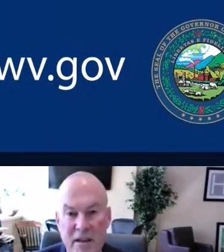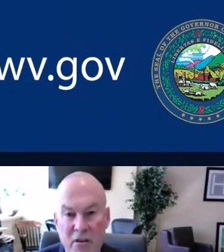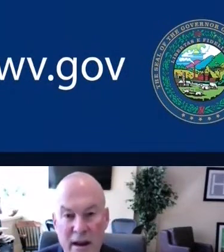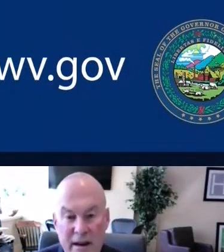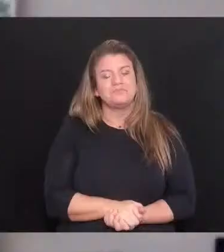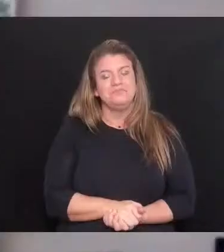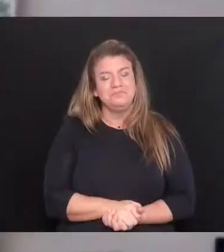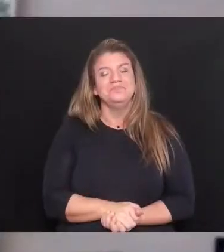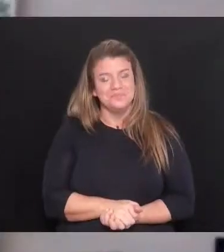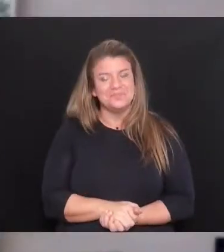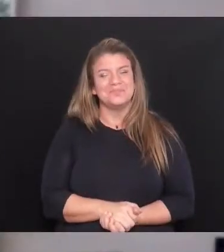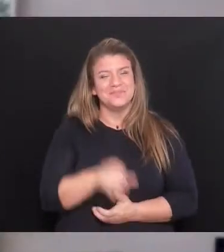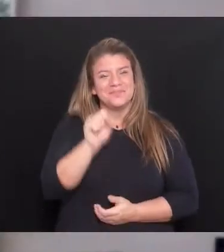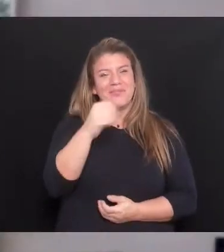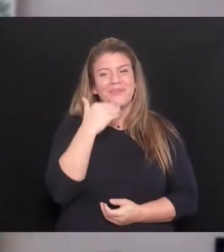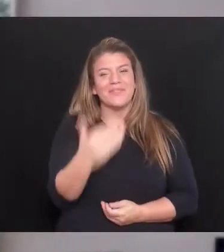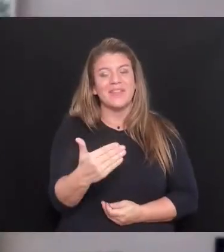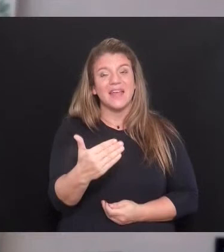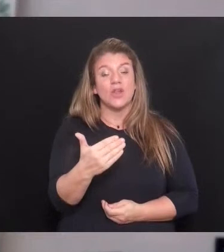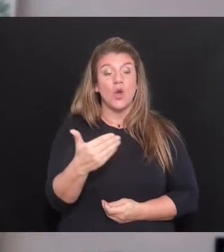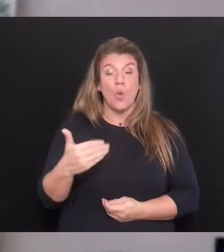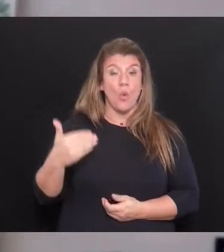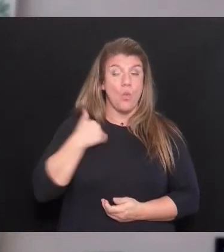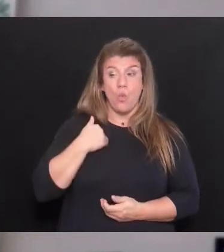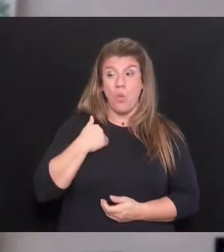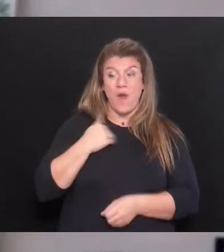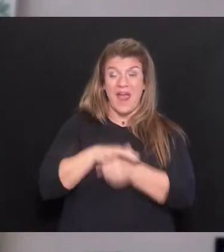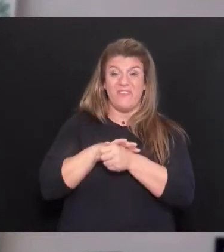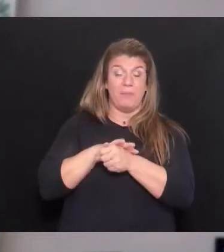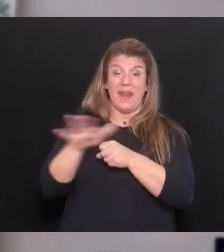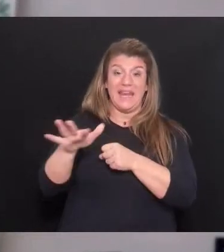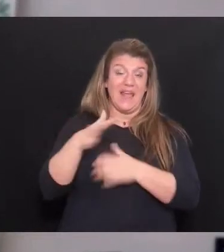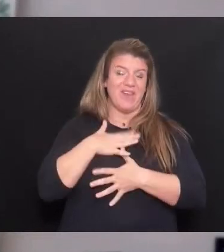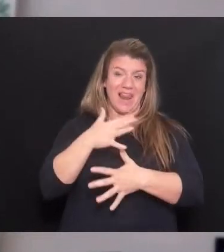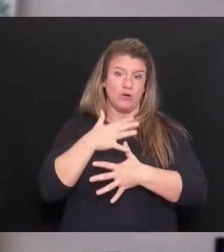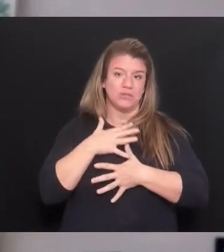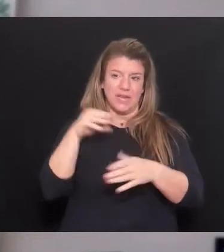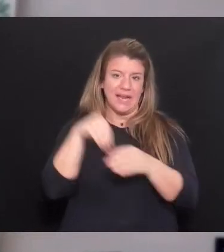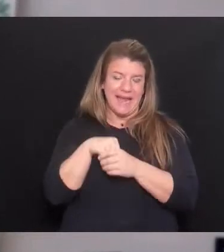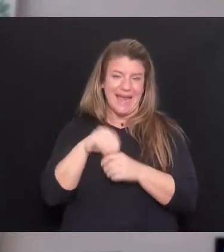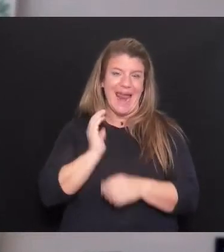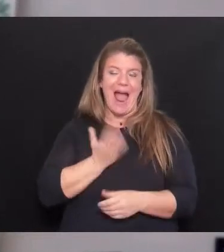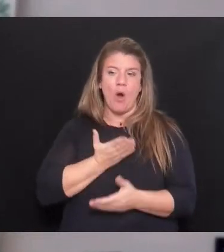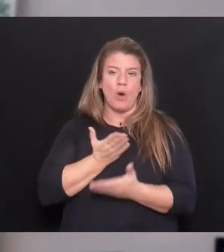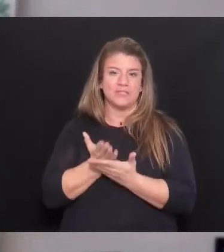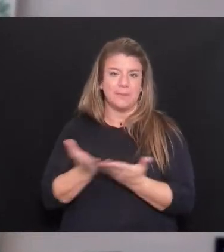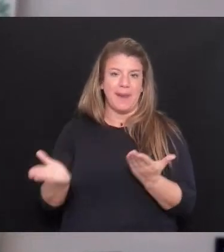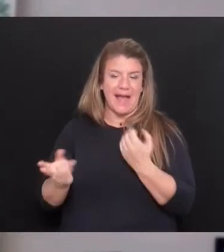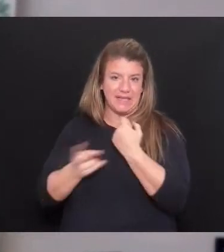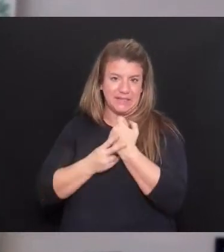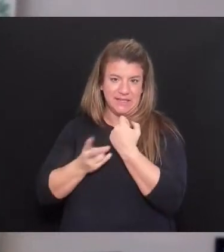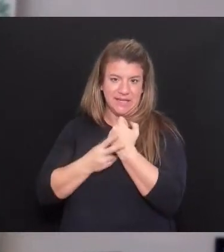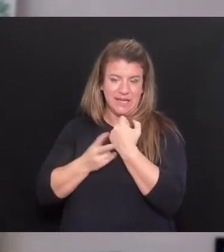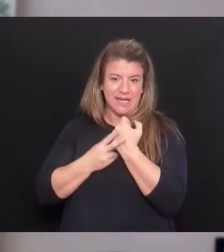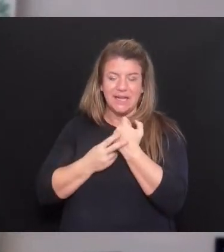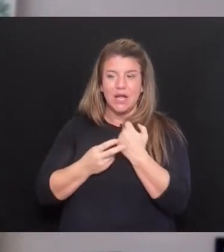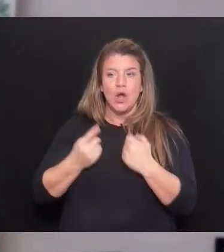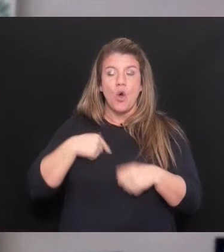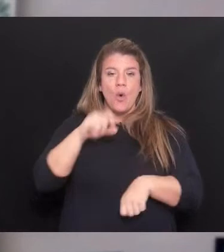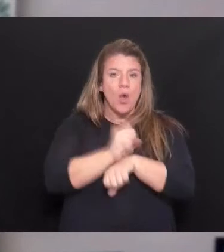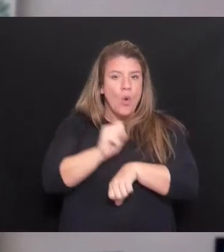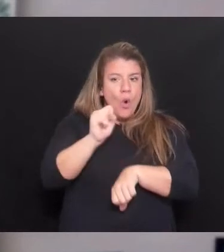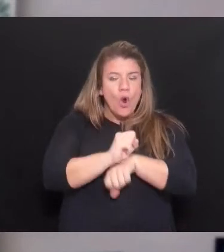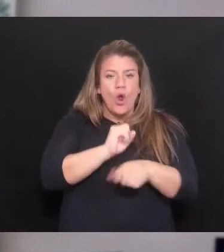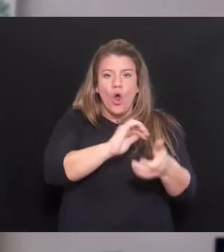Yes, thank you, Annie. We have plenty of ventilators in our supply catch, and we work